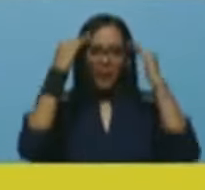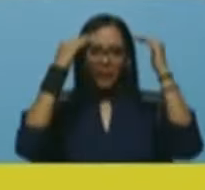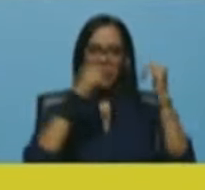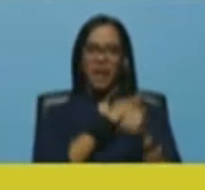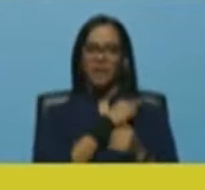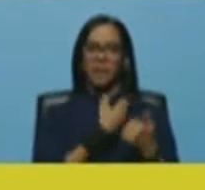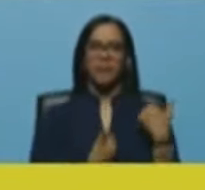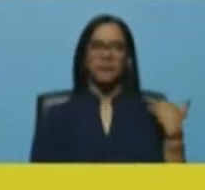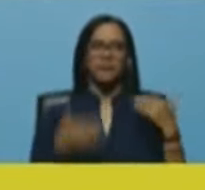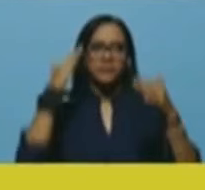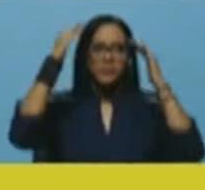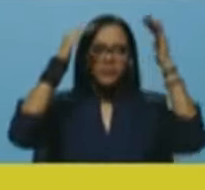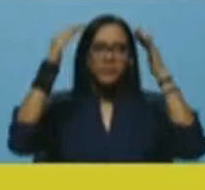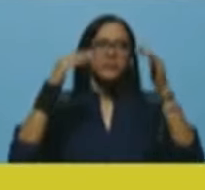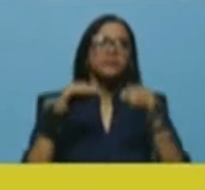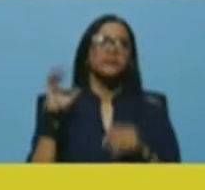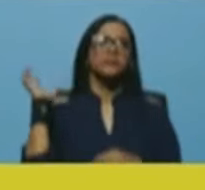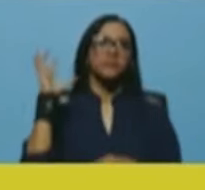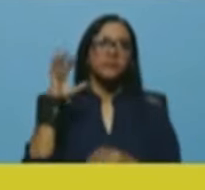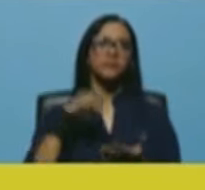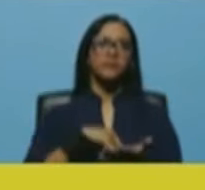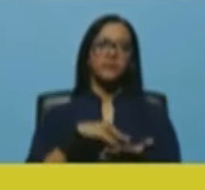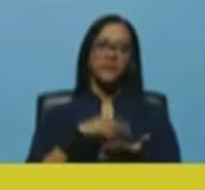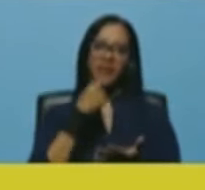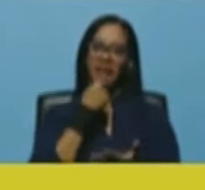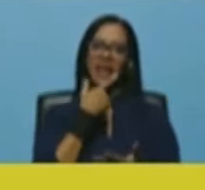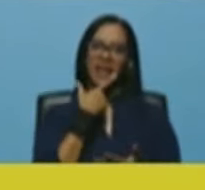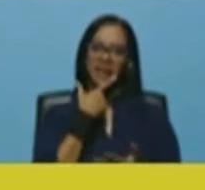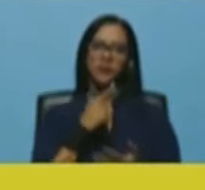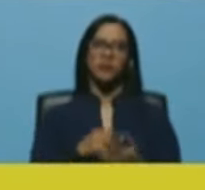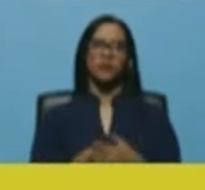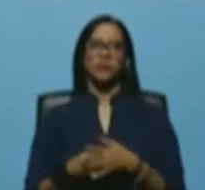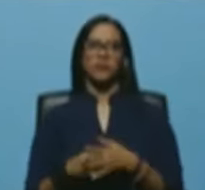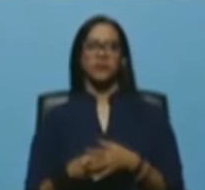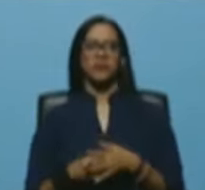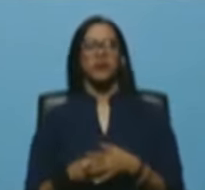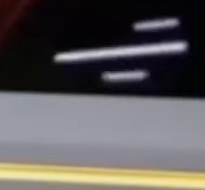Commander-in-Chief. Greetings to the Carabobo State.